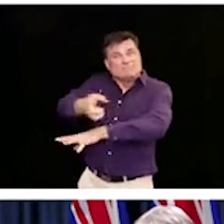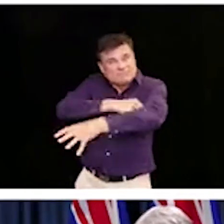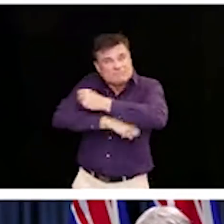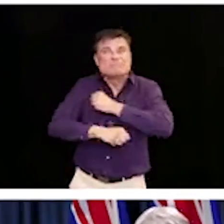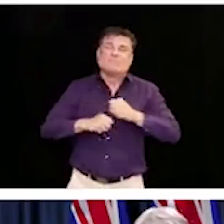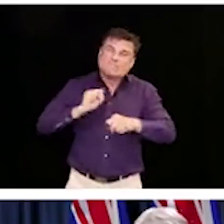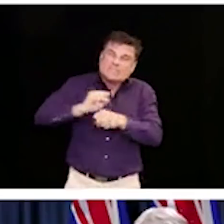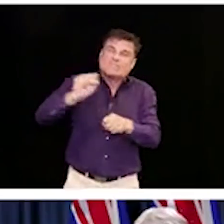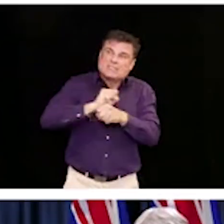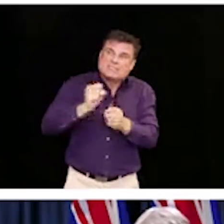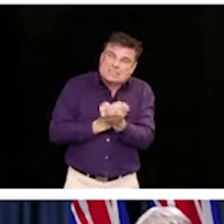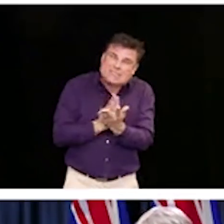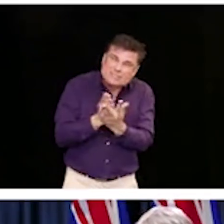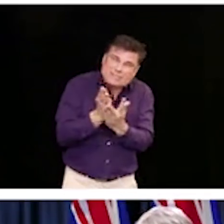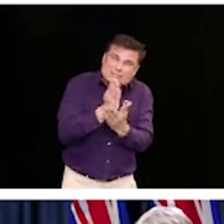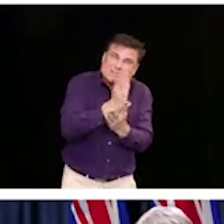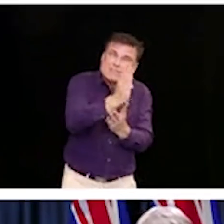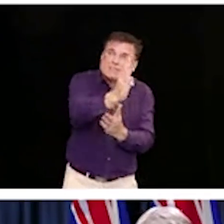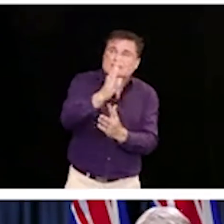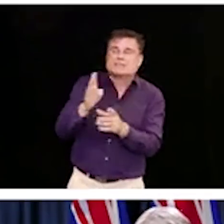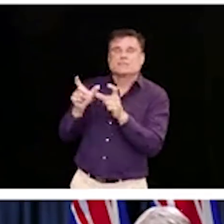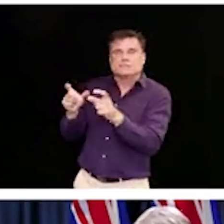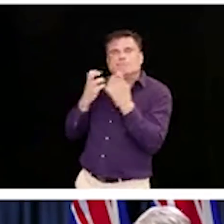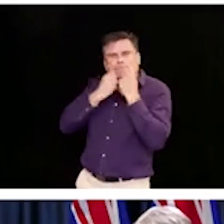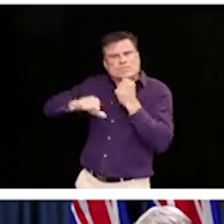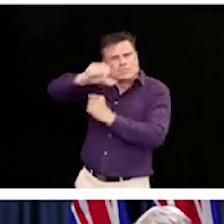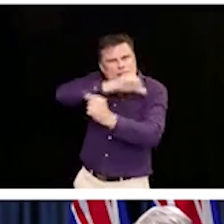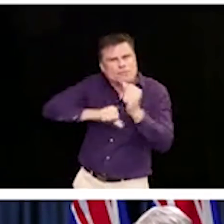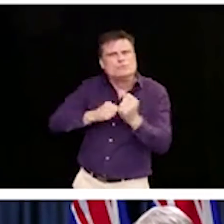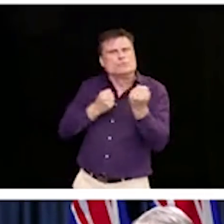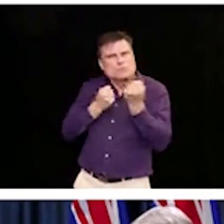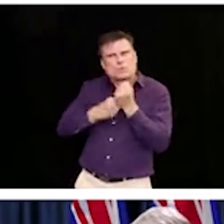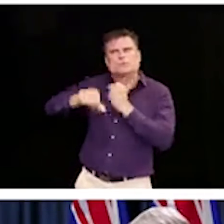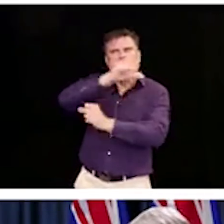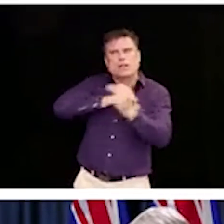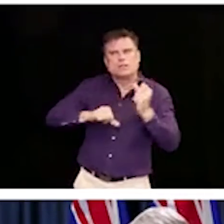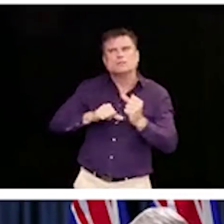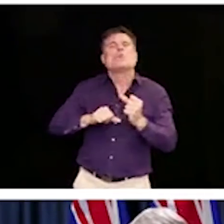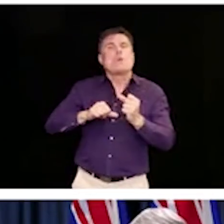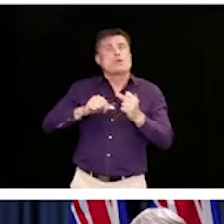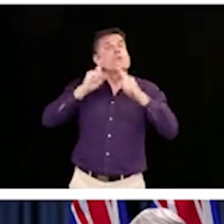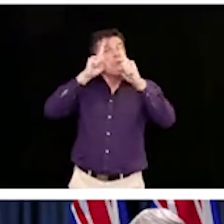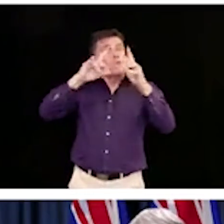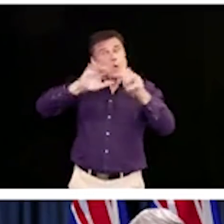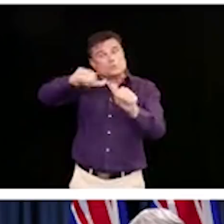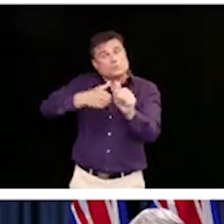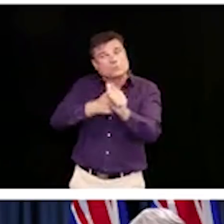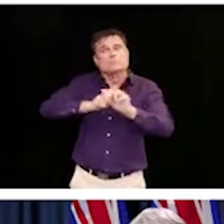of caring for each other to be able to help us through the economic recovery. Next slide.